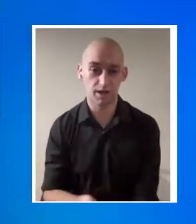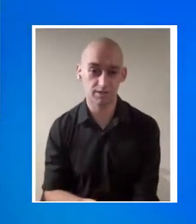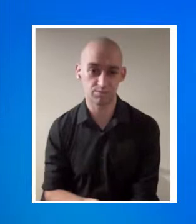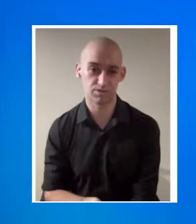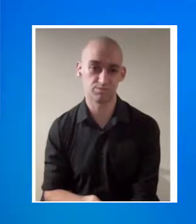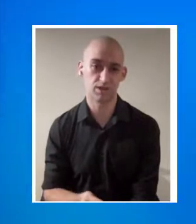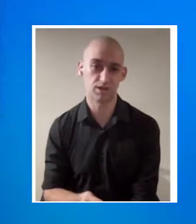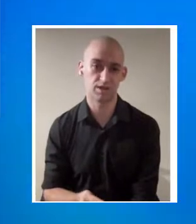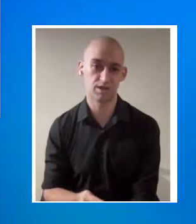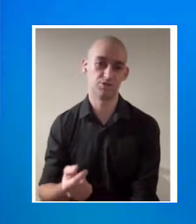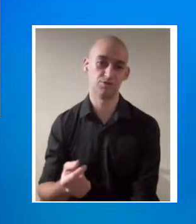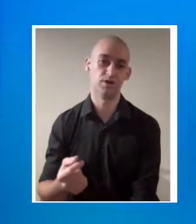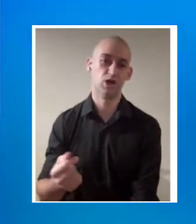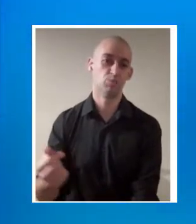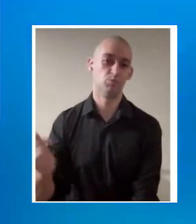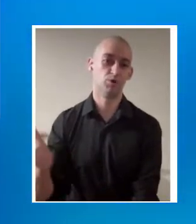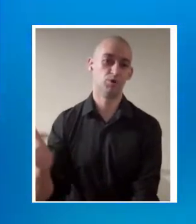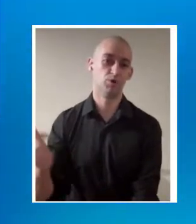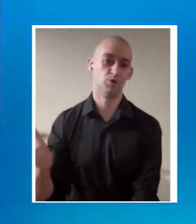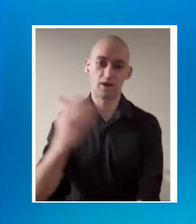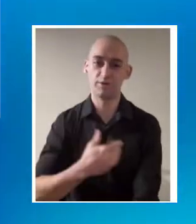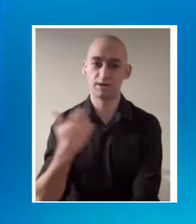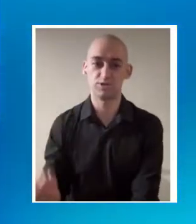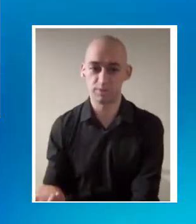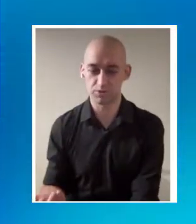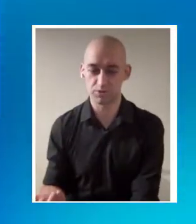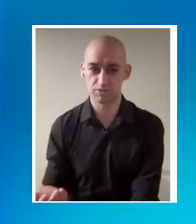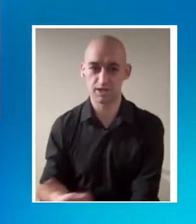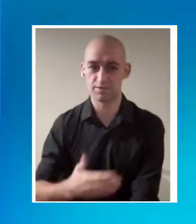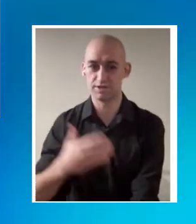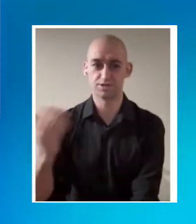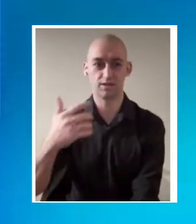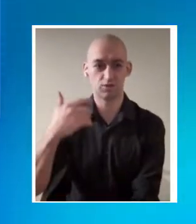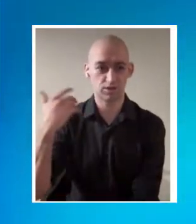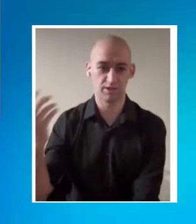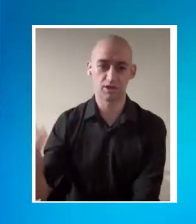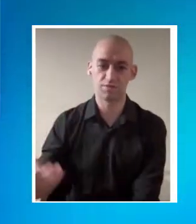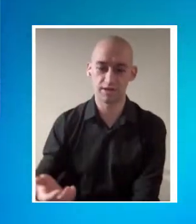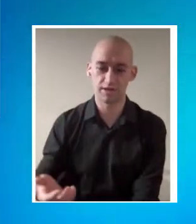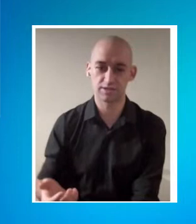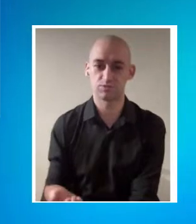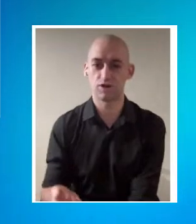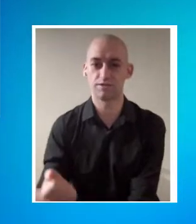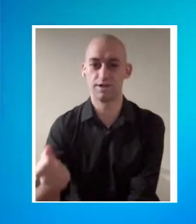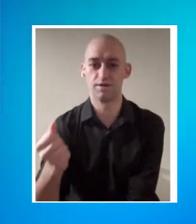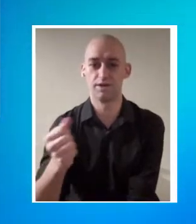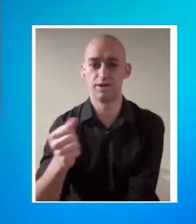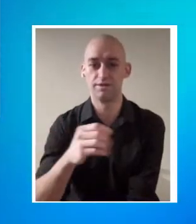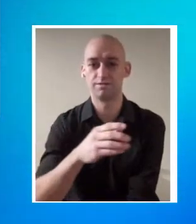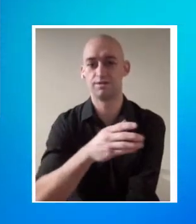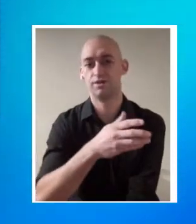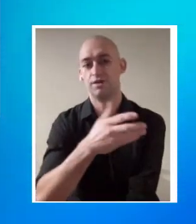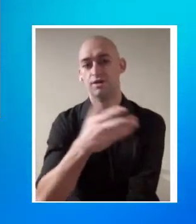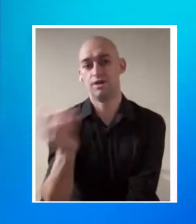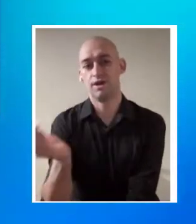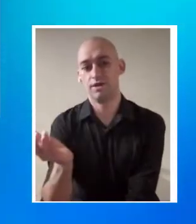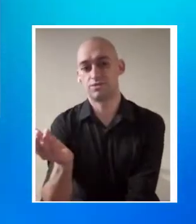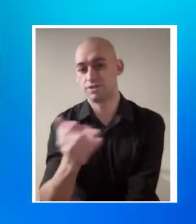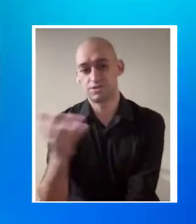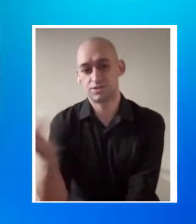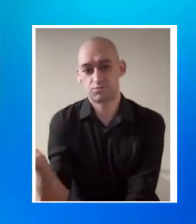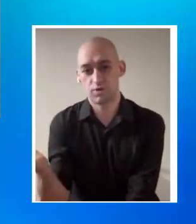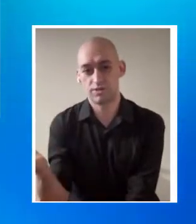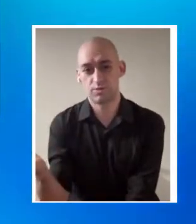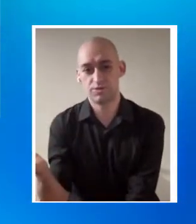simply impossible sometimes to do. But no matter how many times we tell people to slow down, they just can't look at me. Look how fast I'm talking right now. And